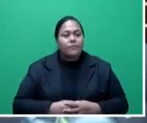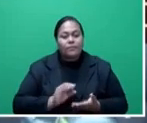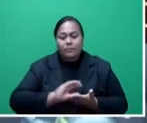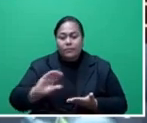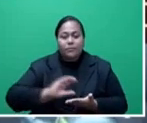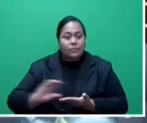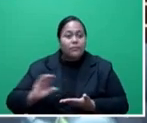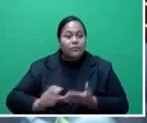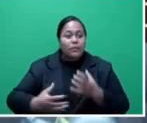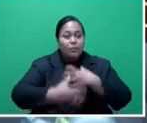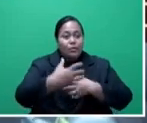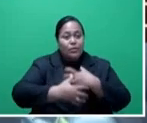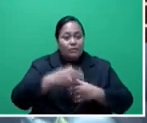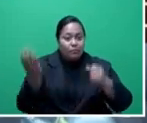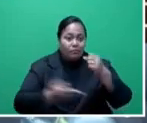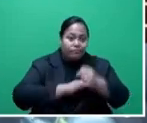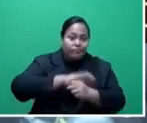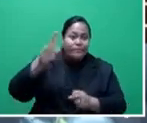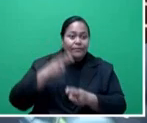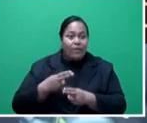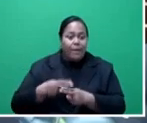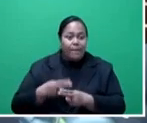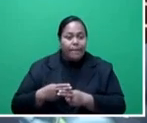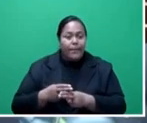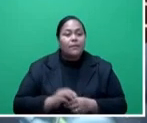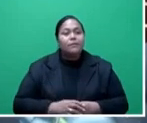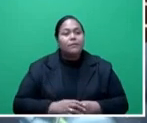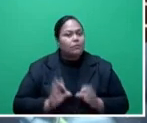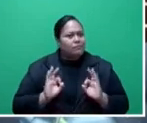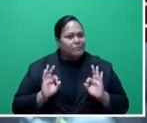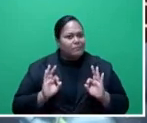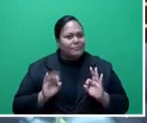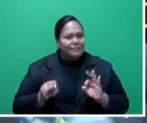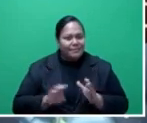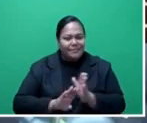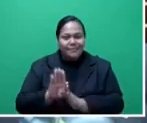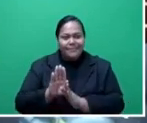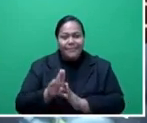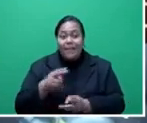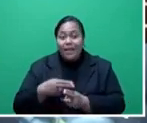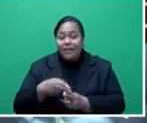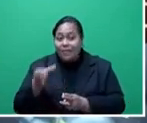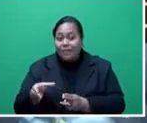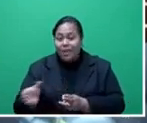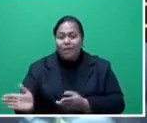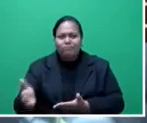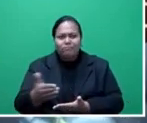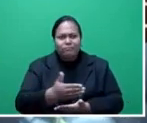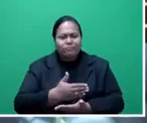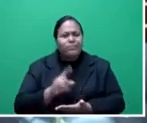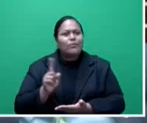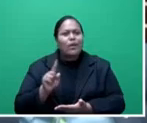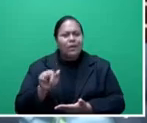and other machinery for these farms. And this actual model has worked well, Honorable Speaker, sir. These farmers are able to harvest their sugarcane and also give